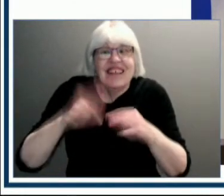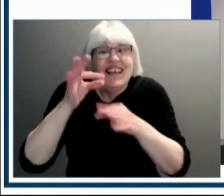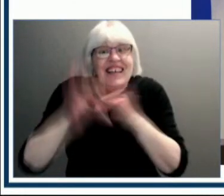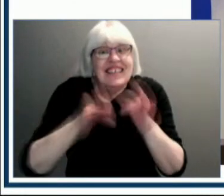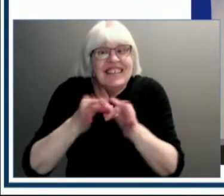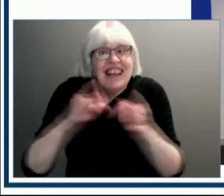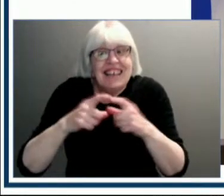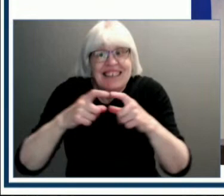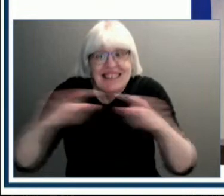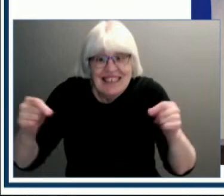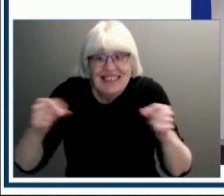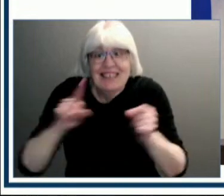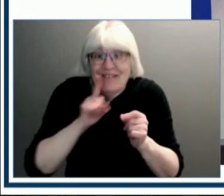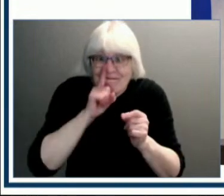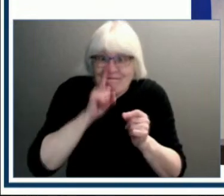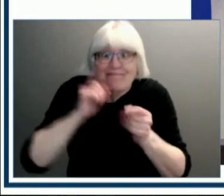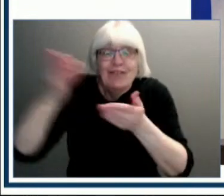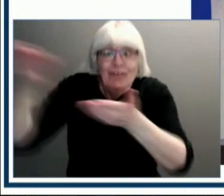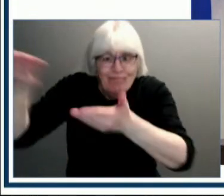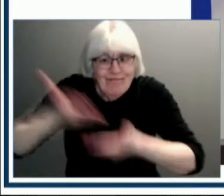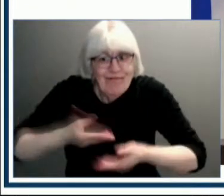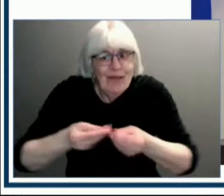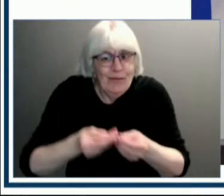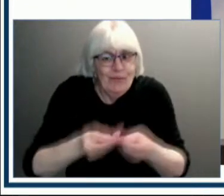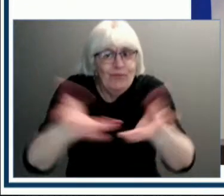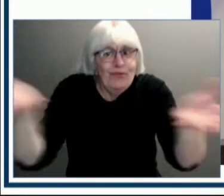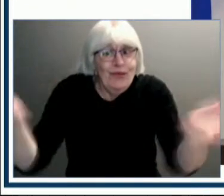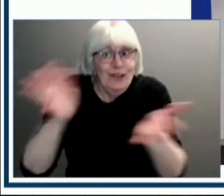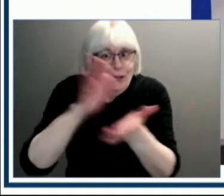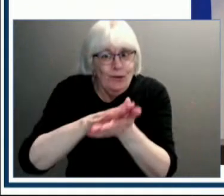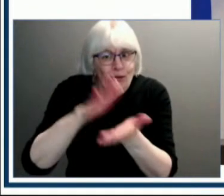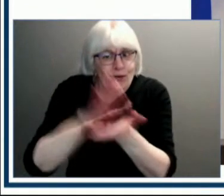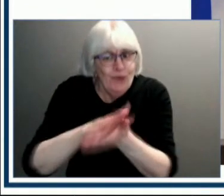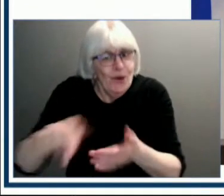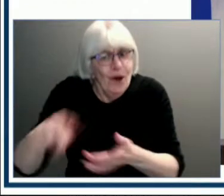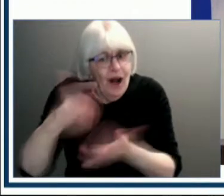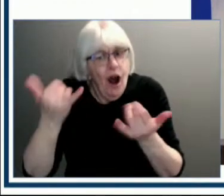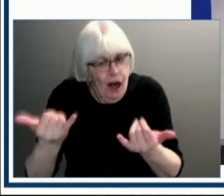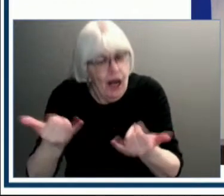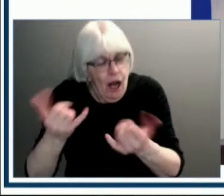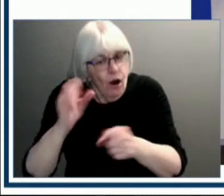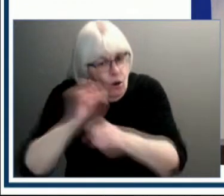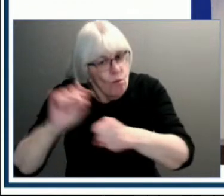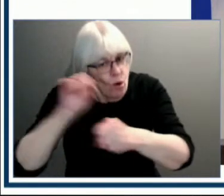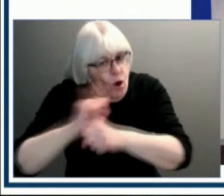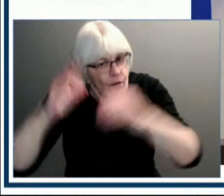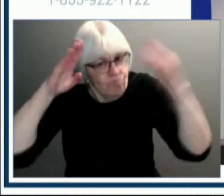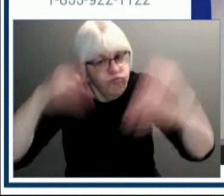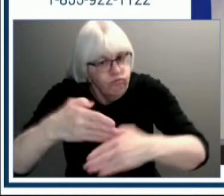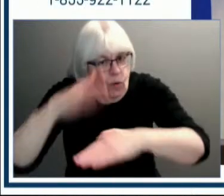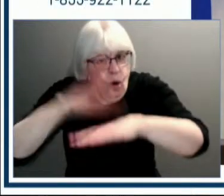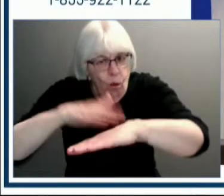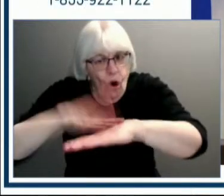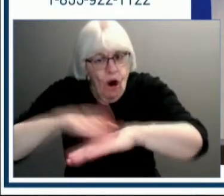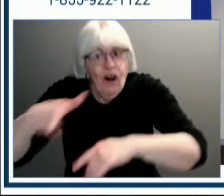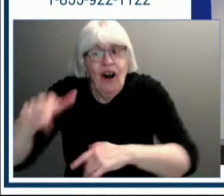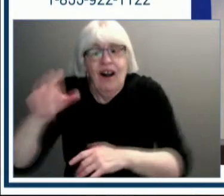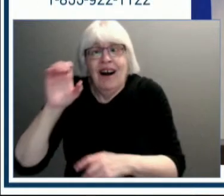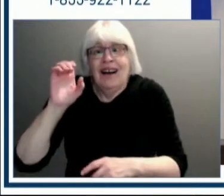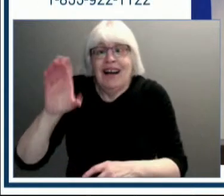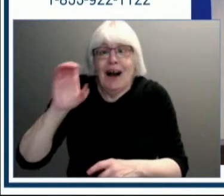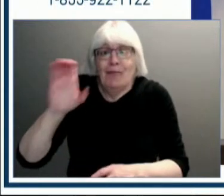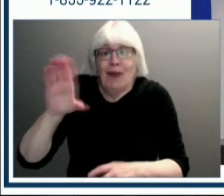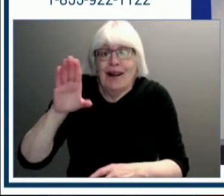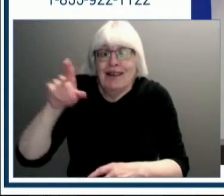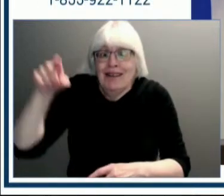we're working hard on that. We're using I mentioned Cape Breton and the Family Resource Centers, libraries, other